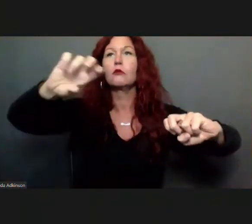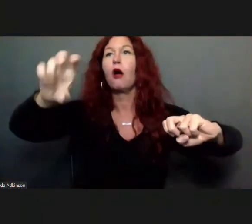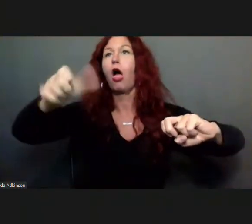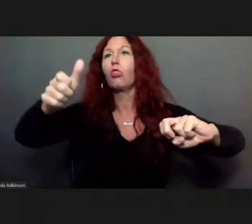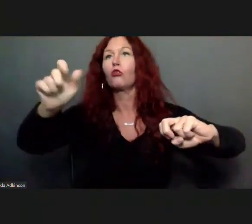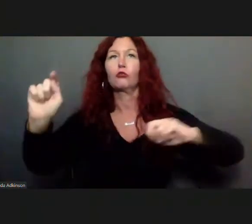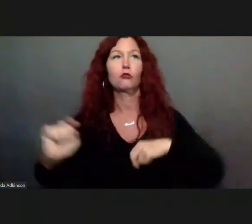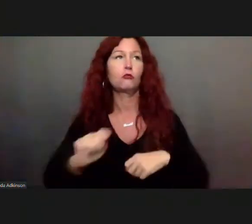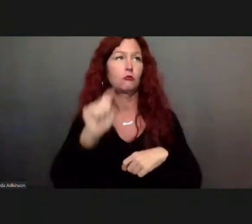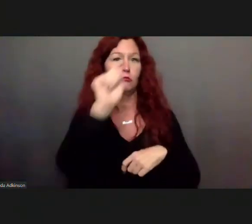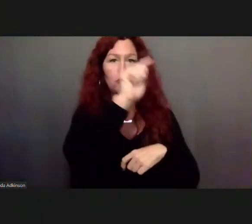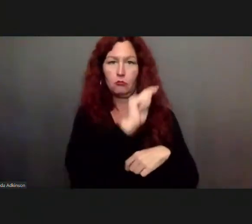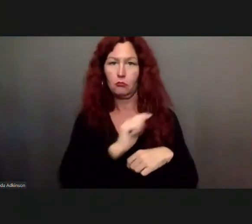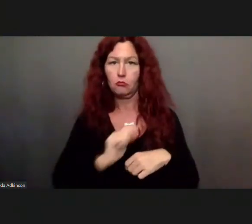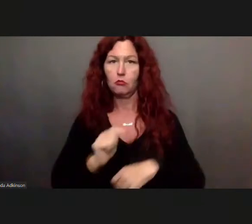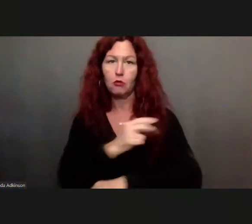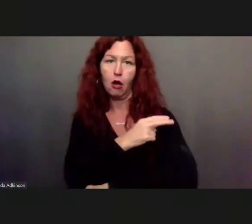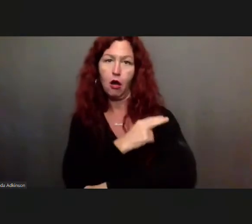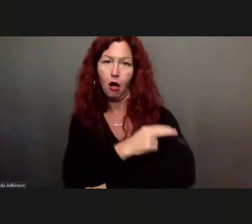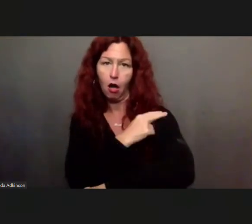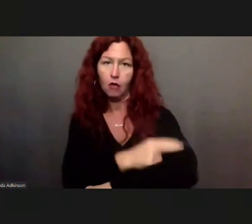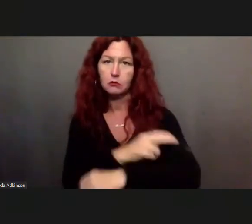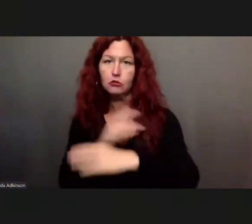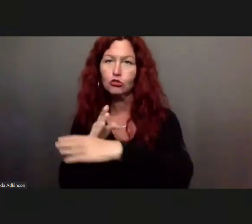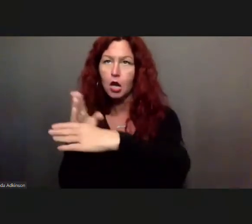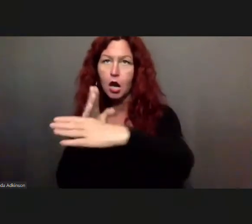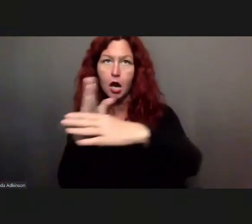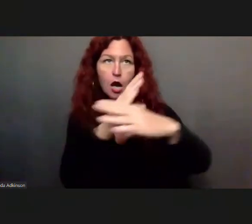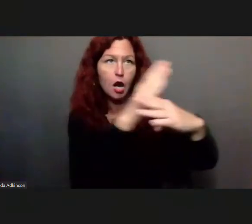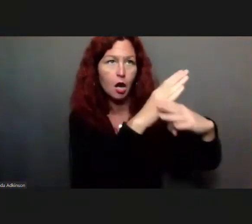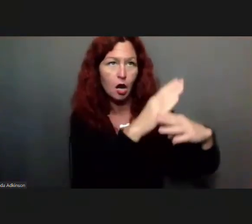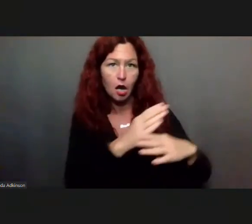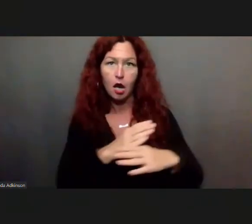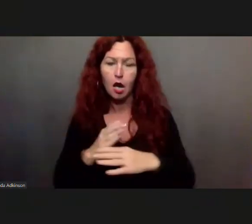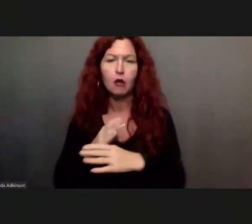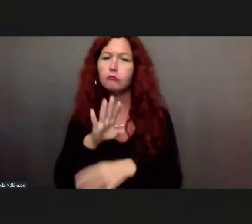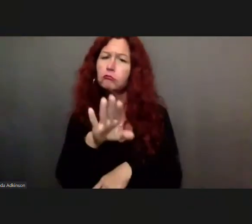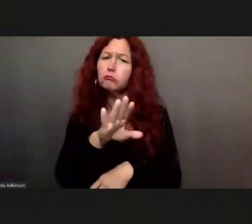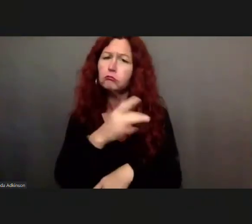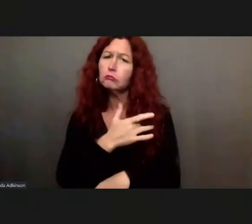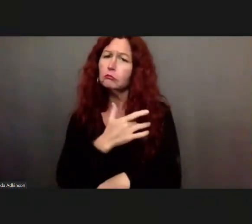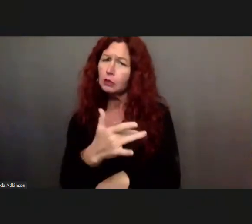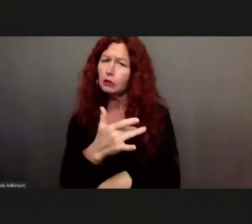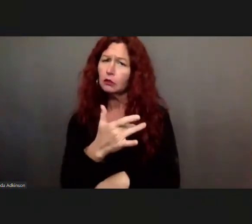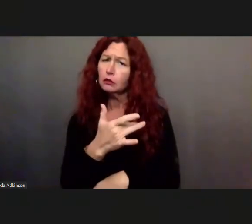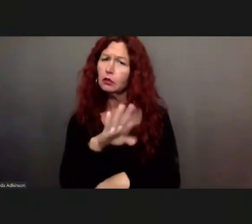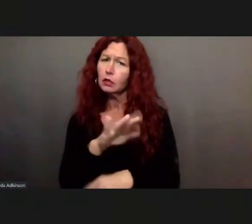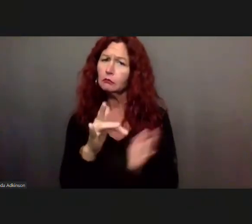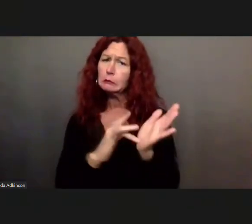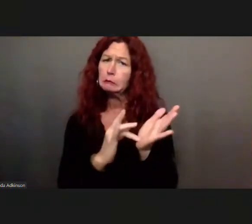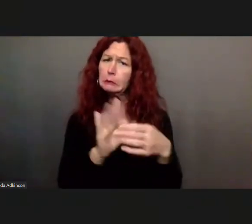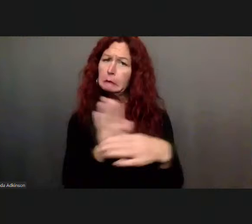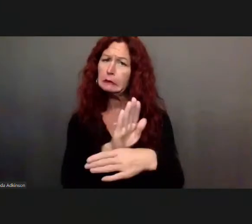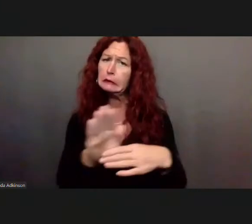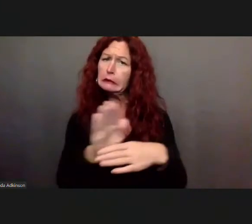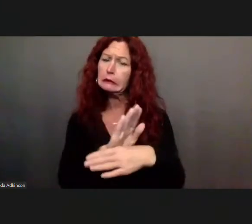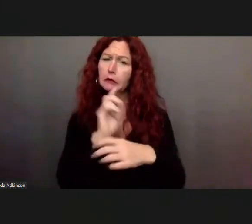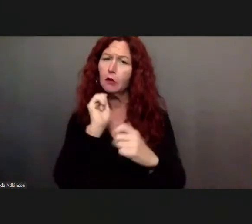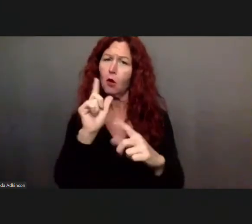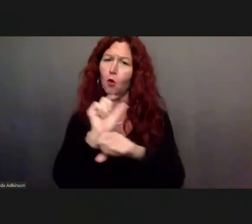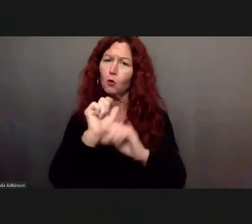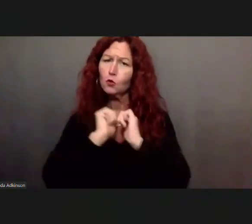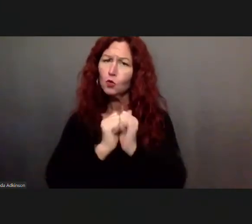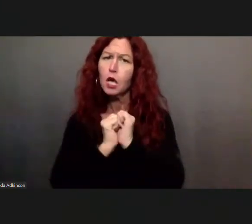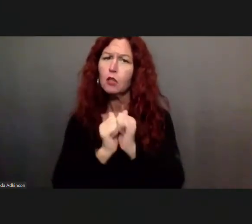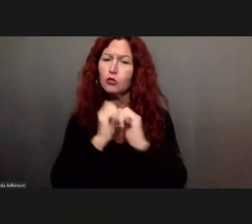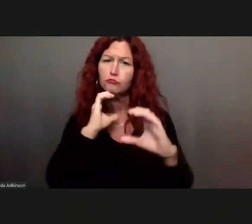unusual for all of our hospitals in the county. Remember, many other medical procedures are not being done at all hospitals, so you always